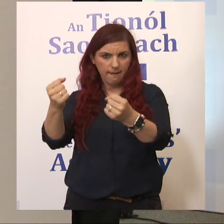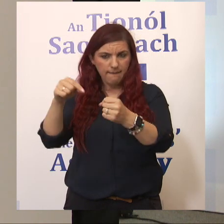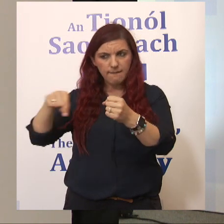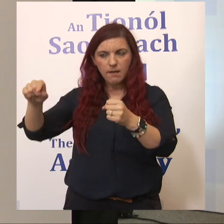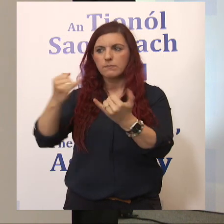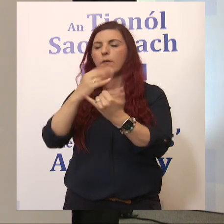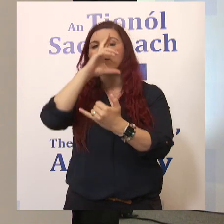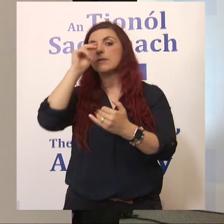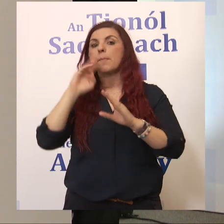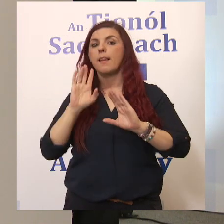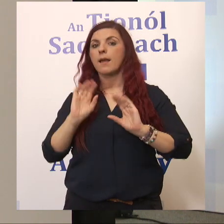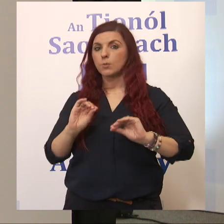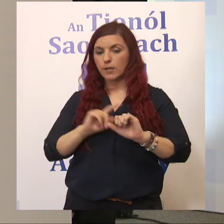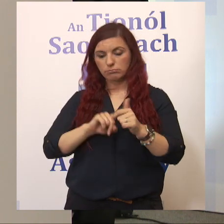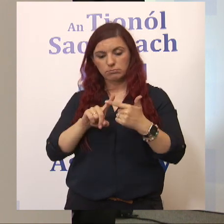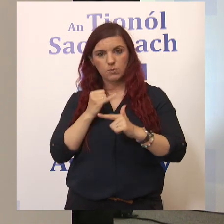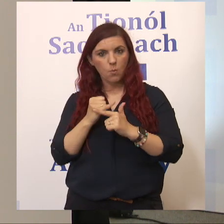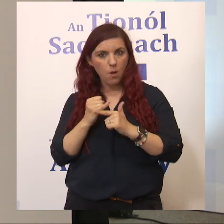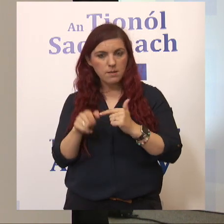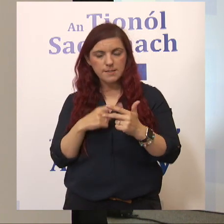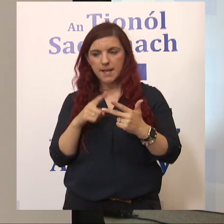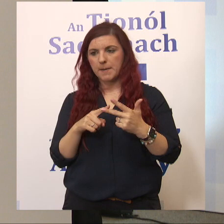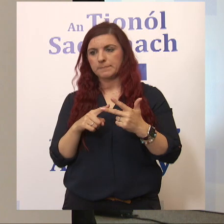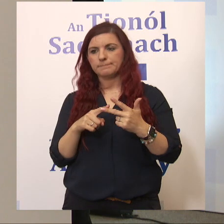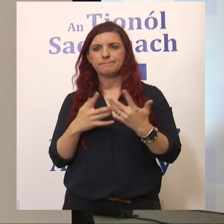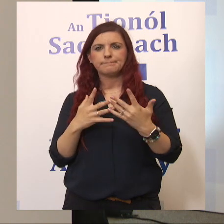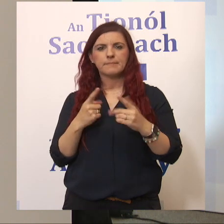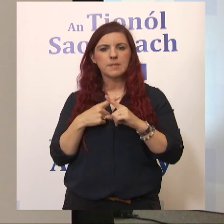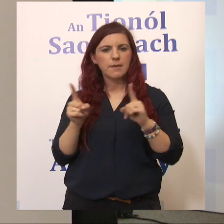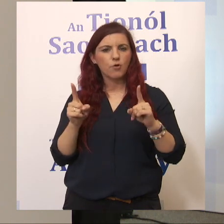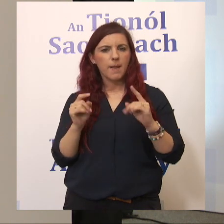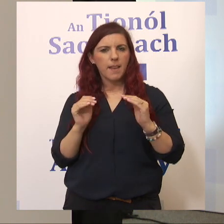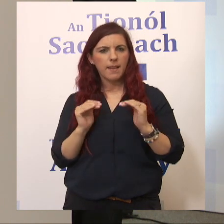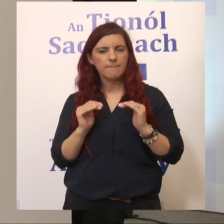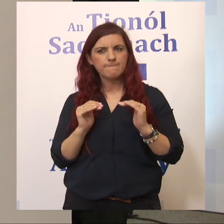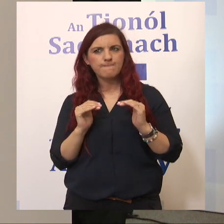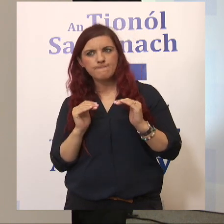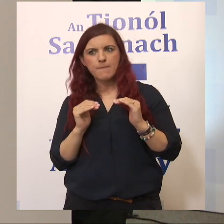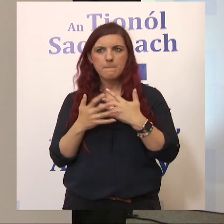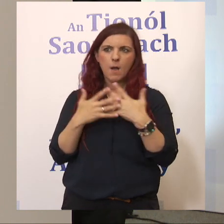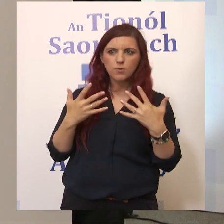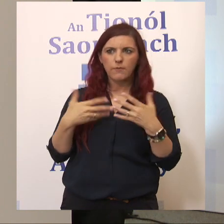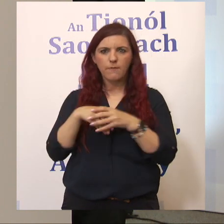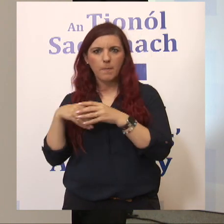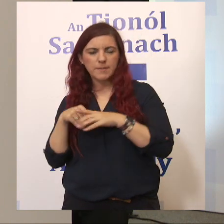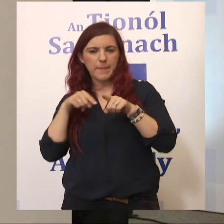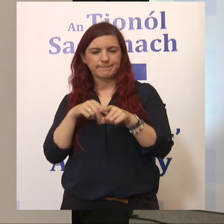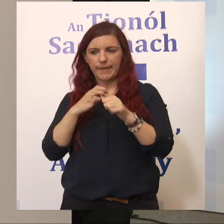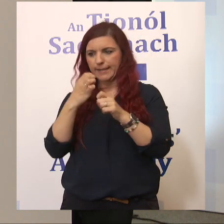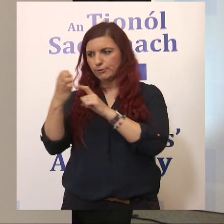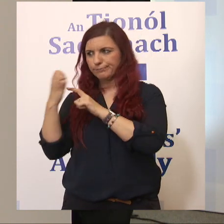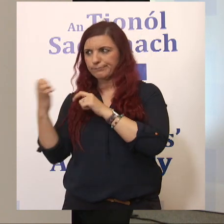education, for example, schools and different levels of involvement in schools and education in